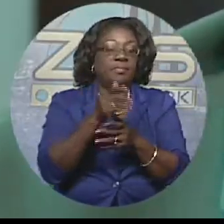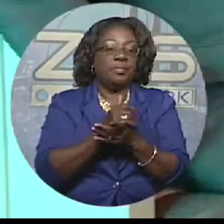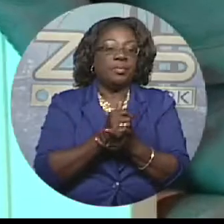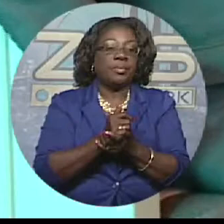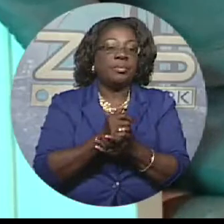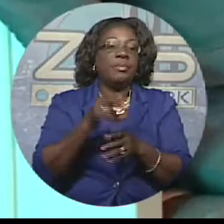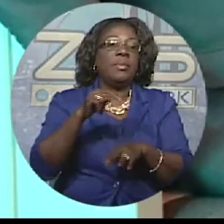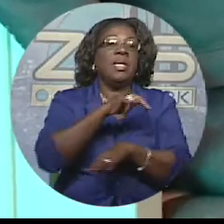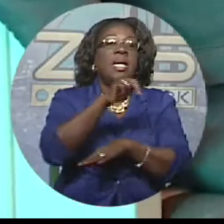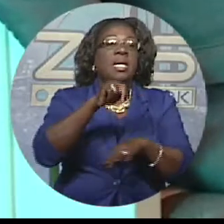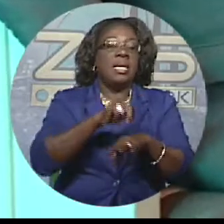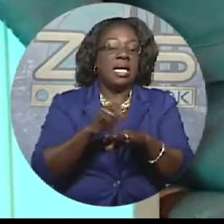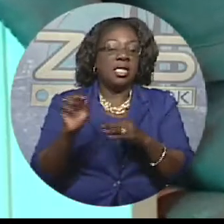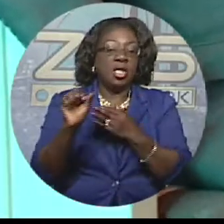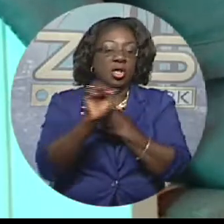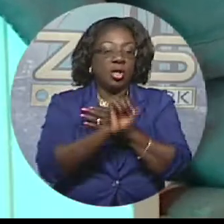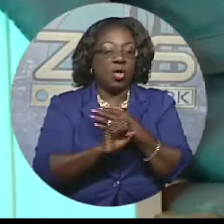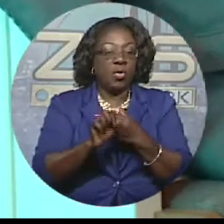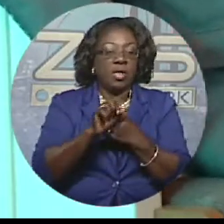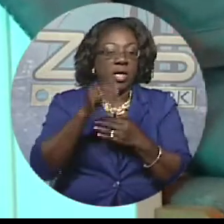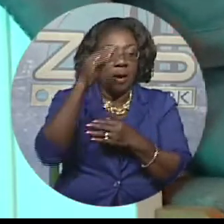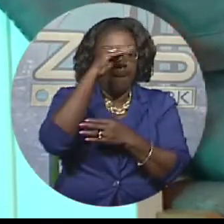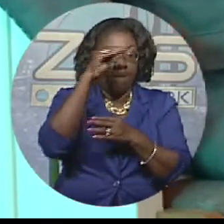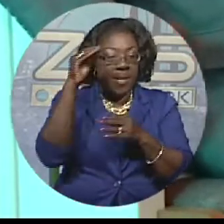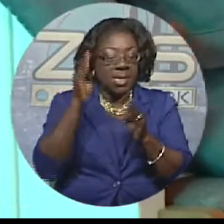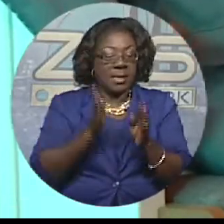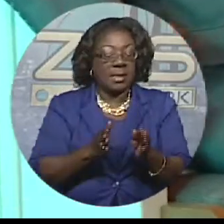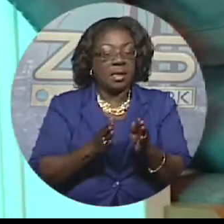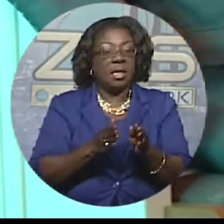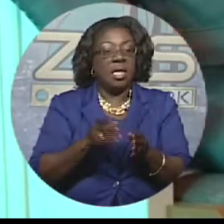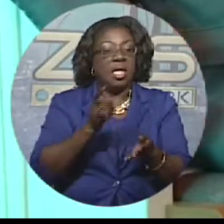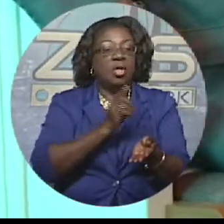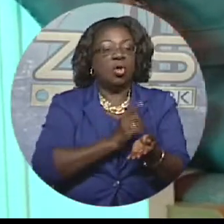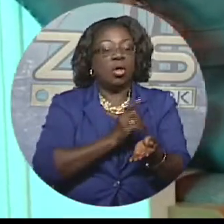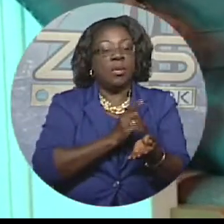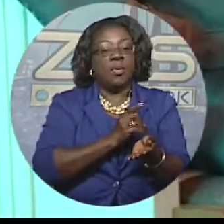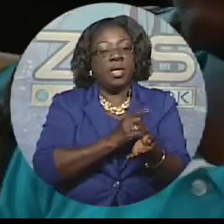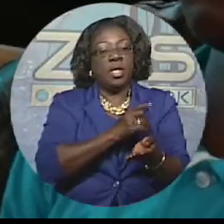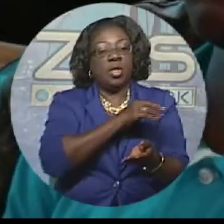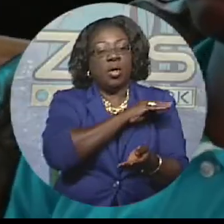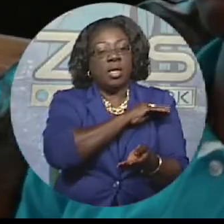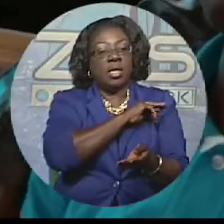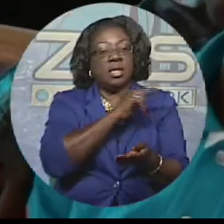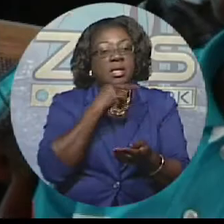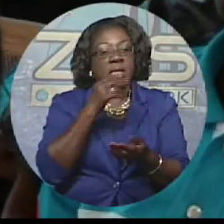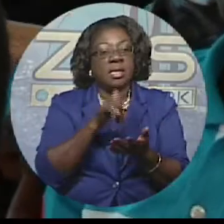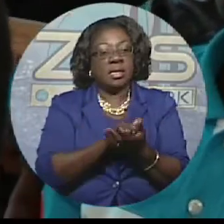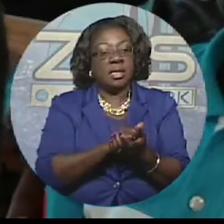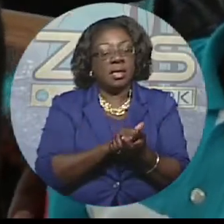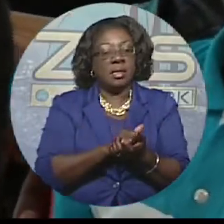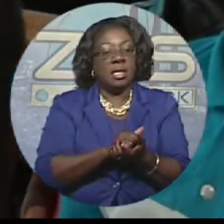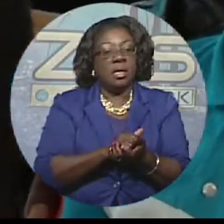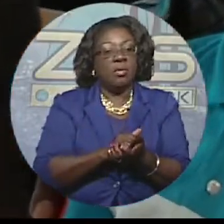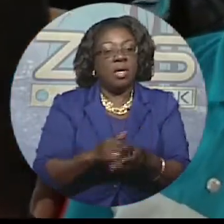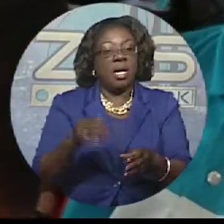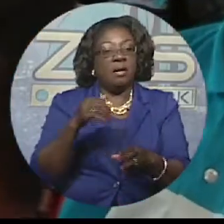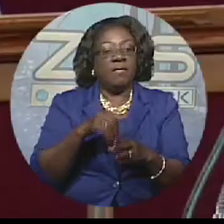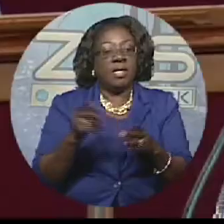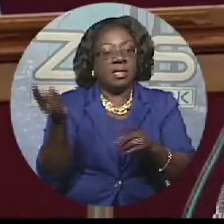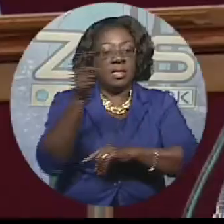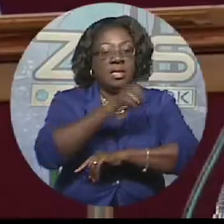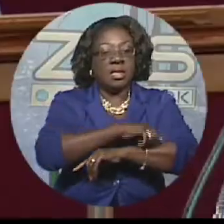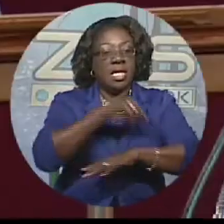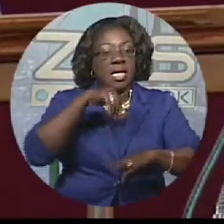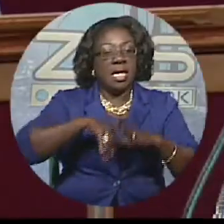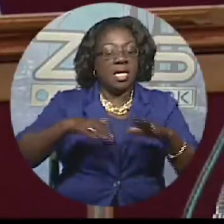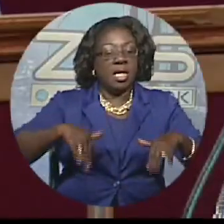National Security Minister Dr. Bernard Nottage calls it the fulfillment of a promise in the Charter for Governance. By fully investing today in the young